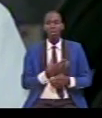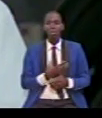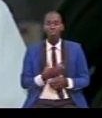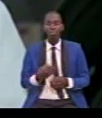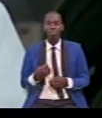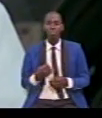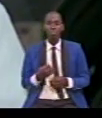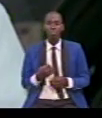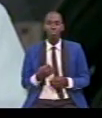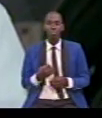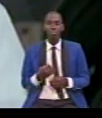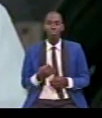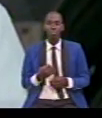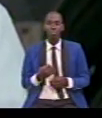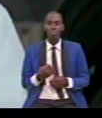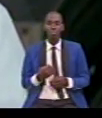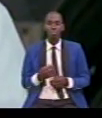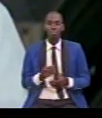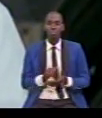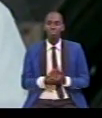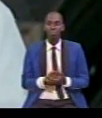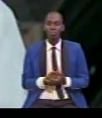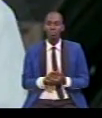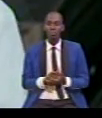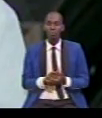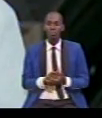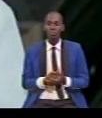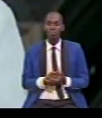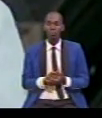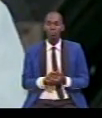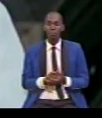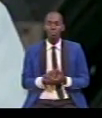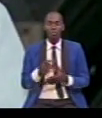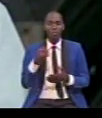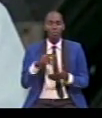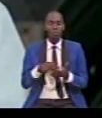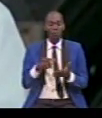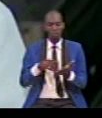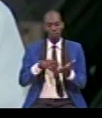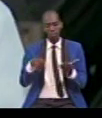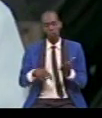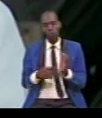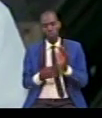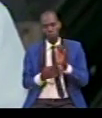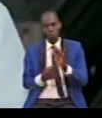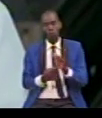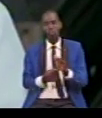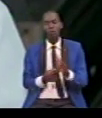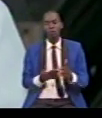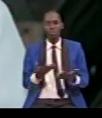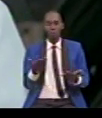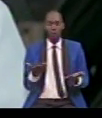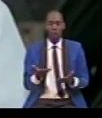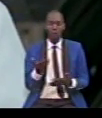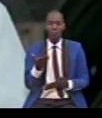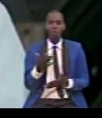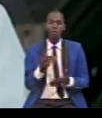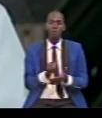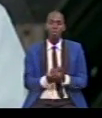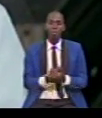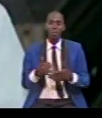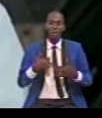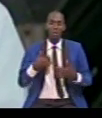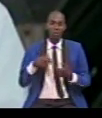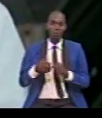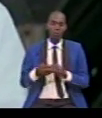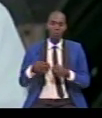infarction. Normally, we're able to catch that on ECG and echo, which are the results that she's shown us today. We were able to